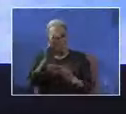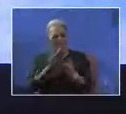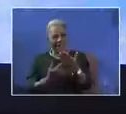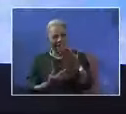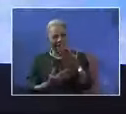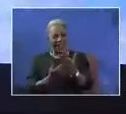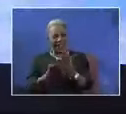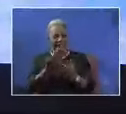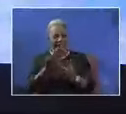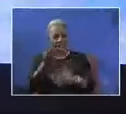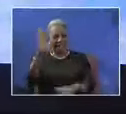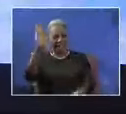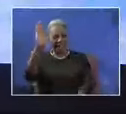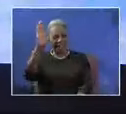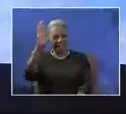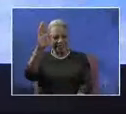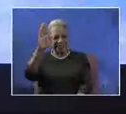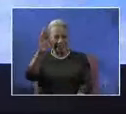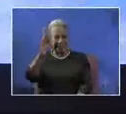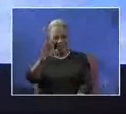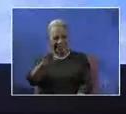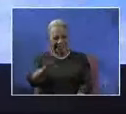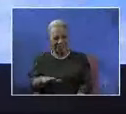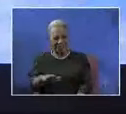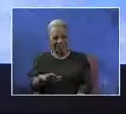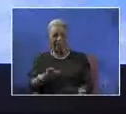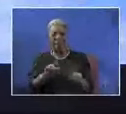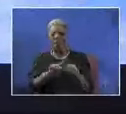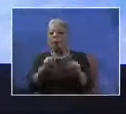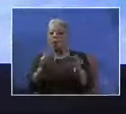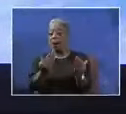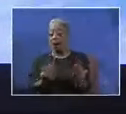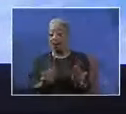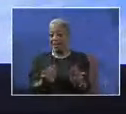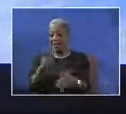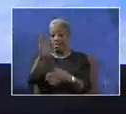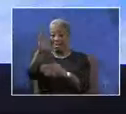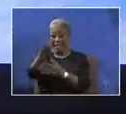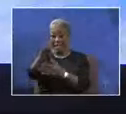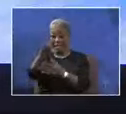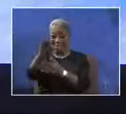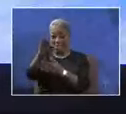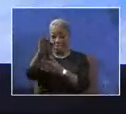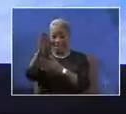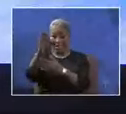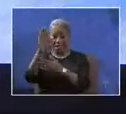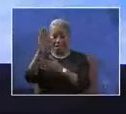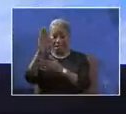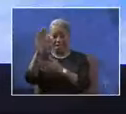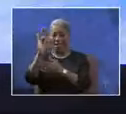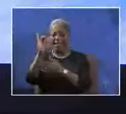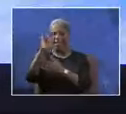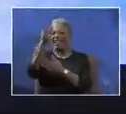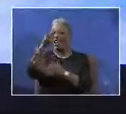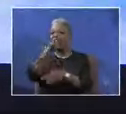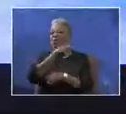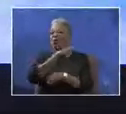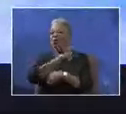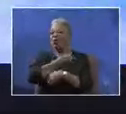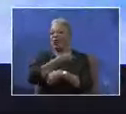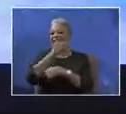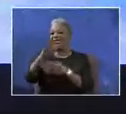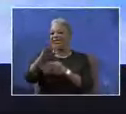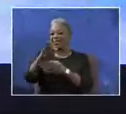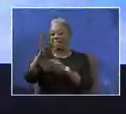your hand. You've already put your hand down on 70,000, but now hold your hand back. It's like grace was holding that angel's hand